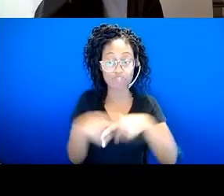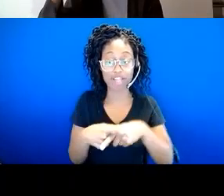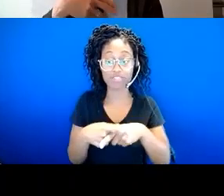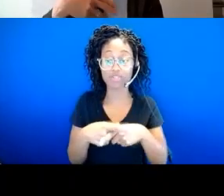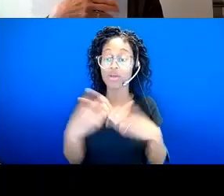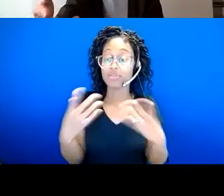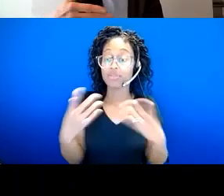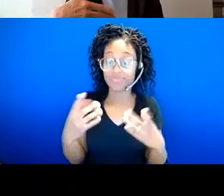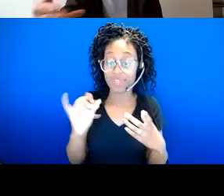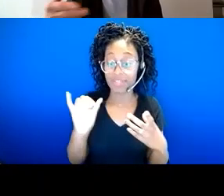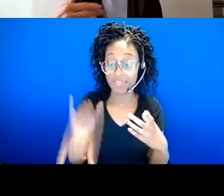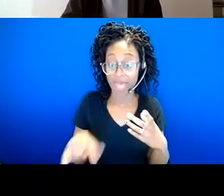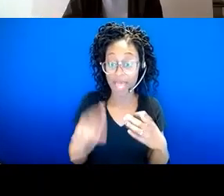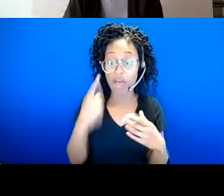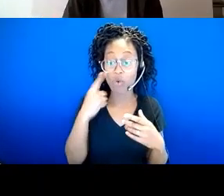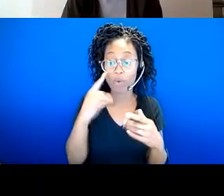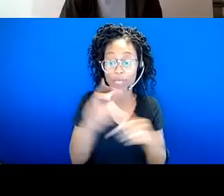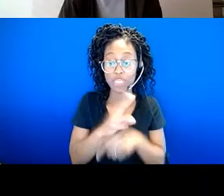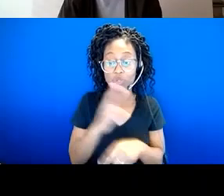contrast for